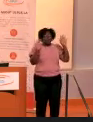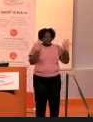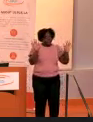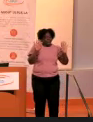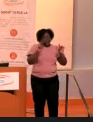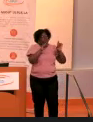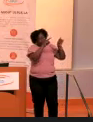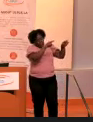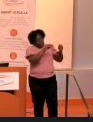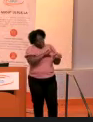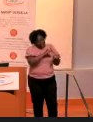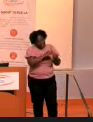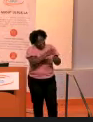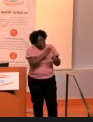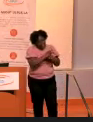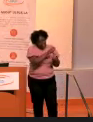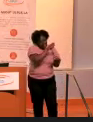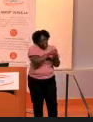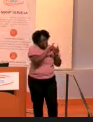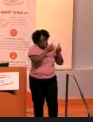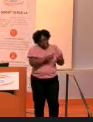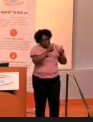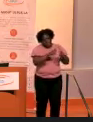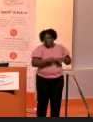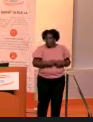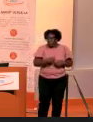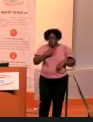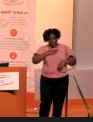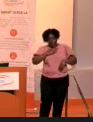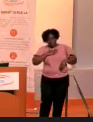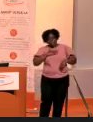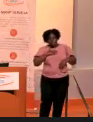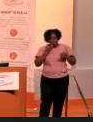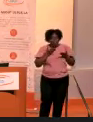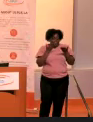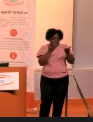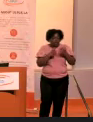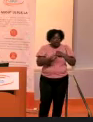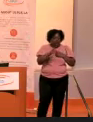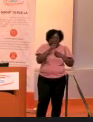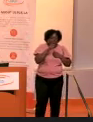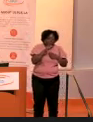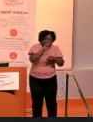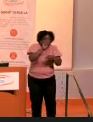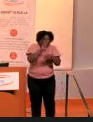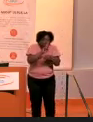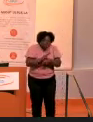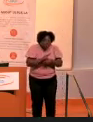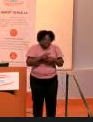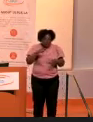the more accurate testing done would be my greatest recommendation. Who should be using those